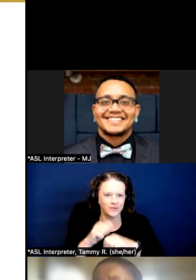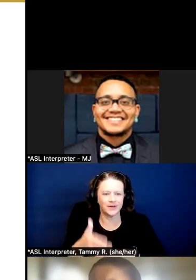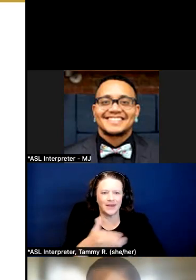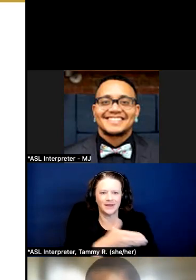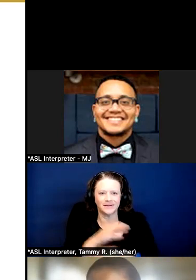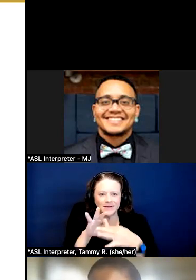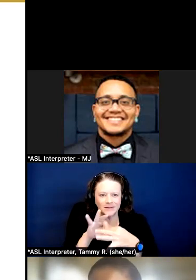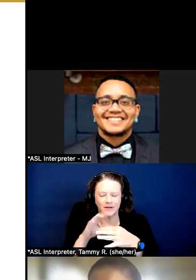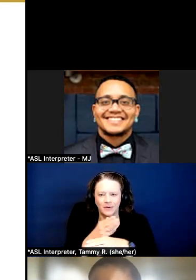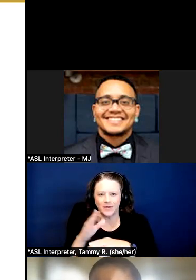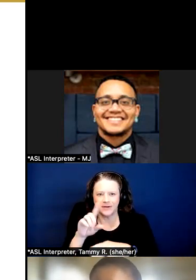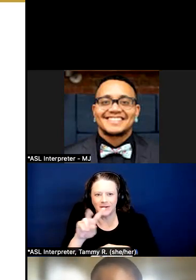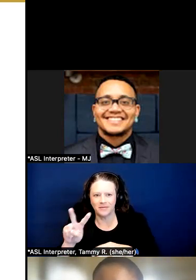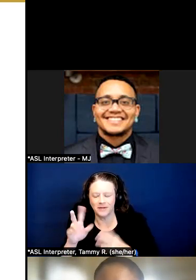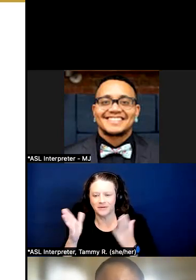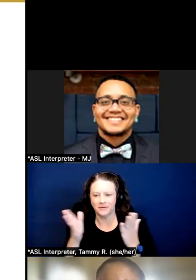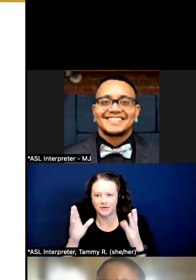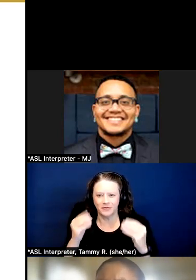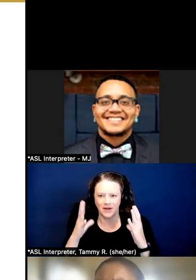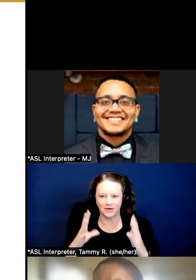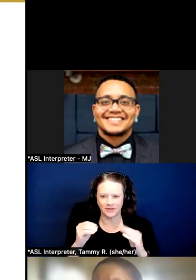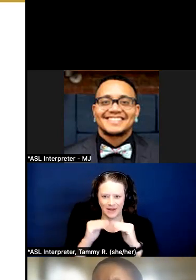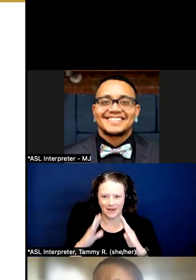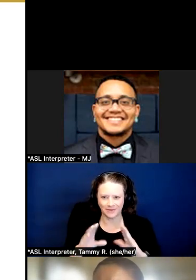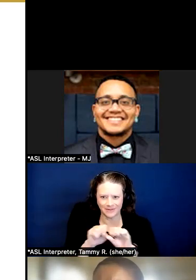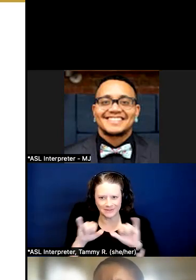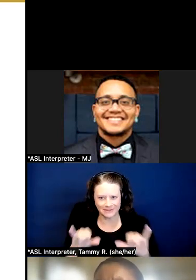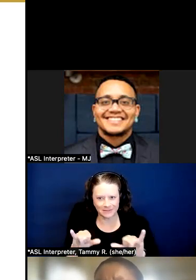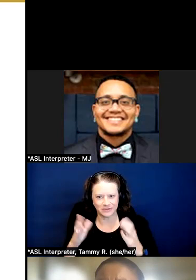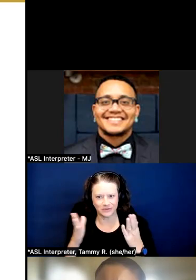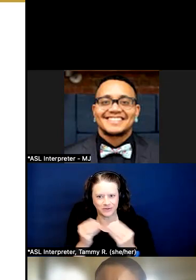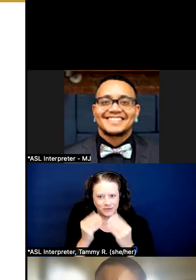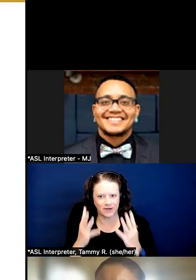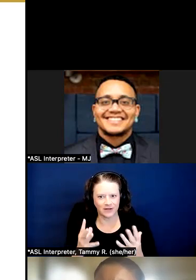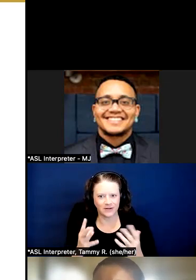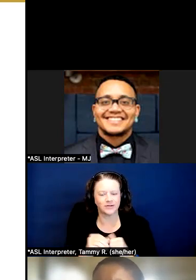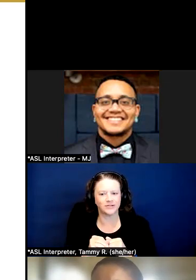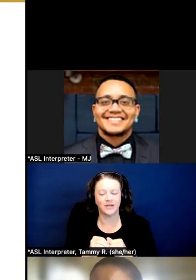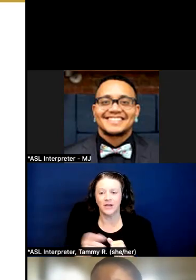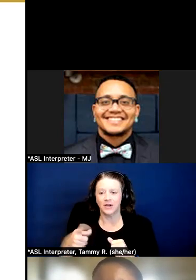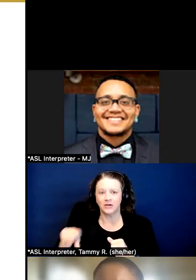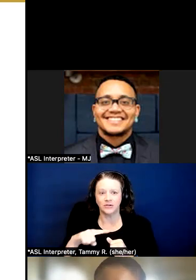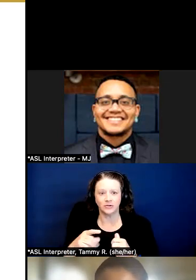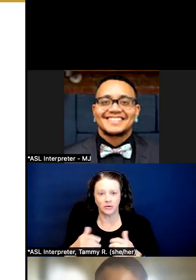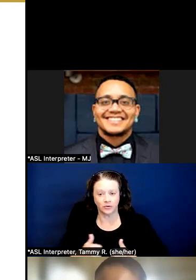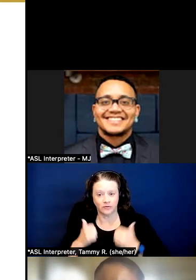and housing system service providers to ensure that survivors can safely and